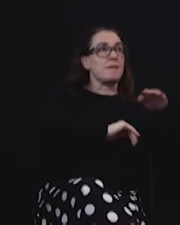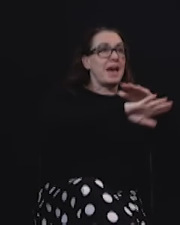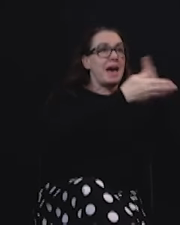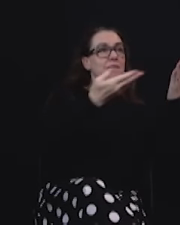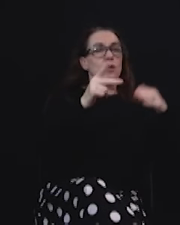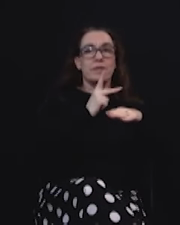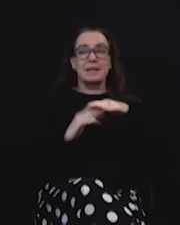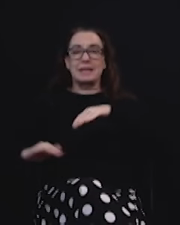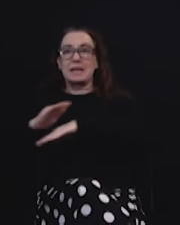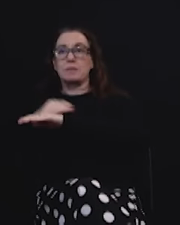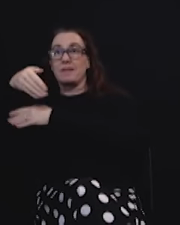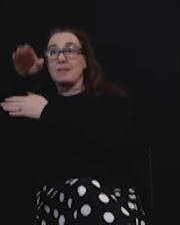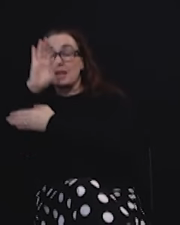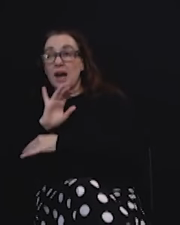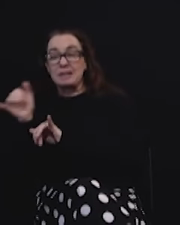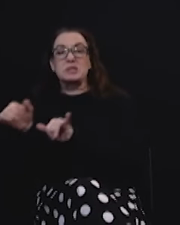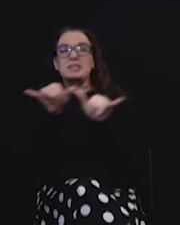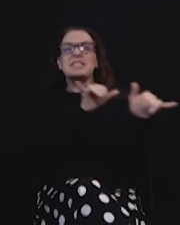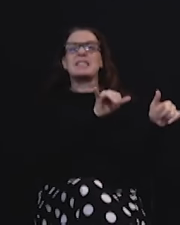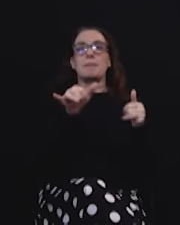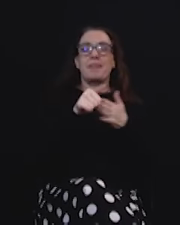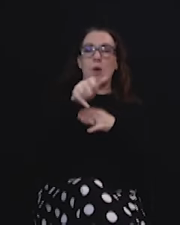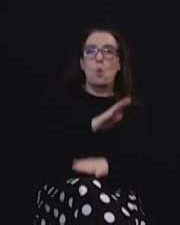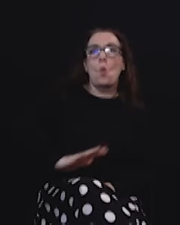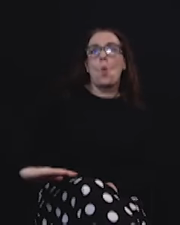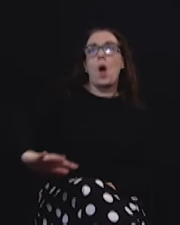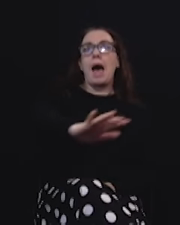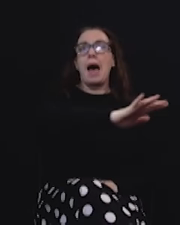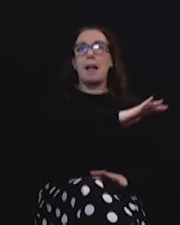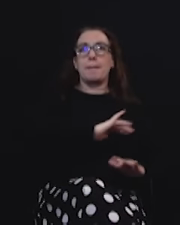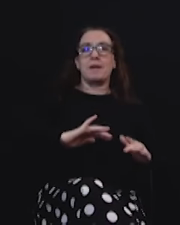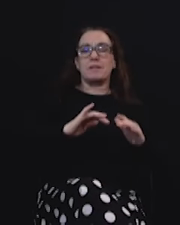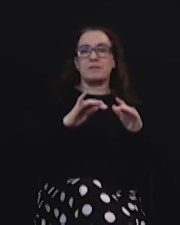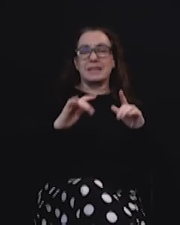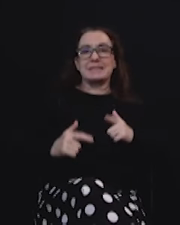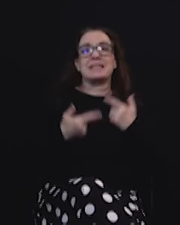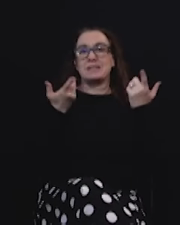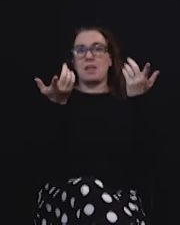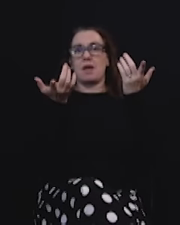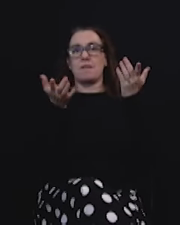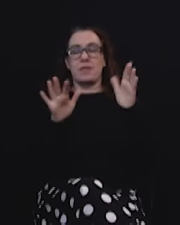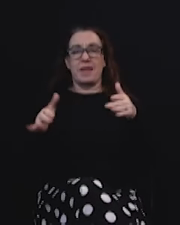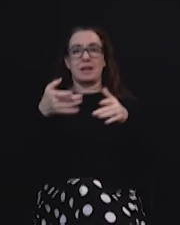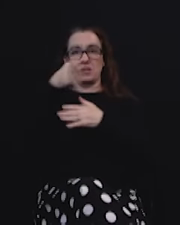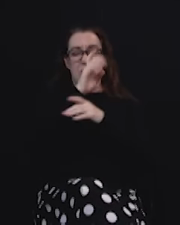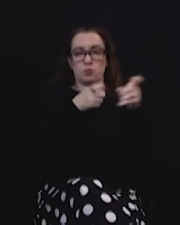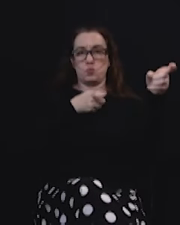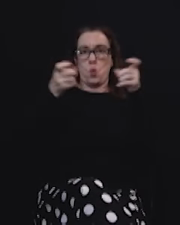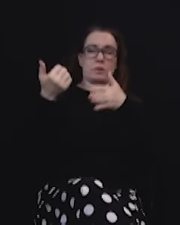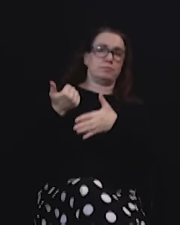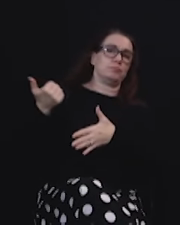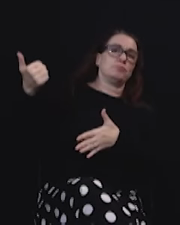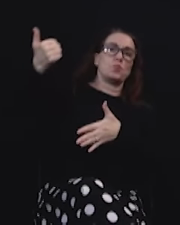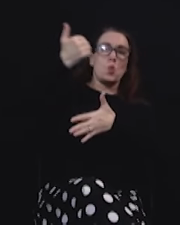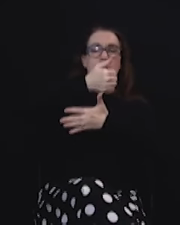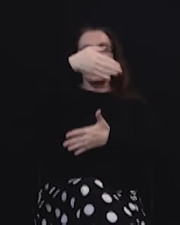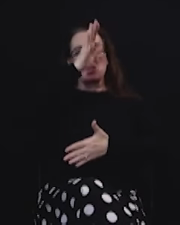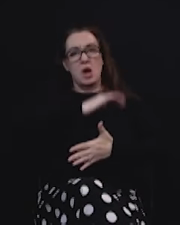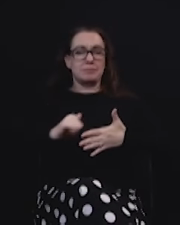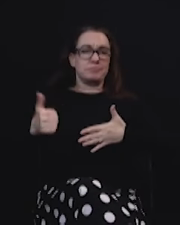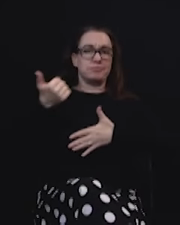term kingdom of God. This is that realm of existence, that way of life where God's rule is supreme, where God is recognized